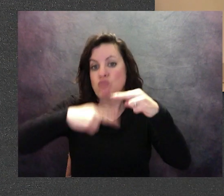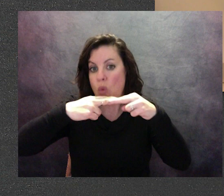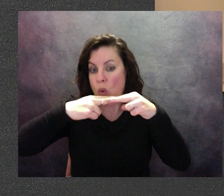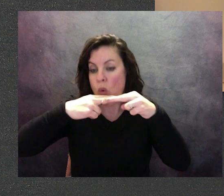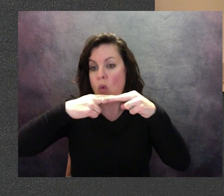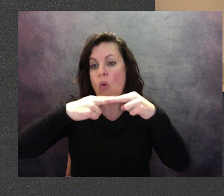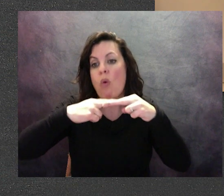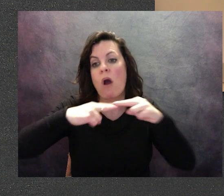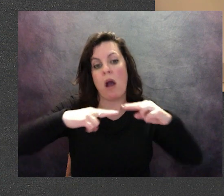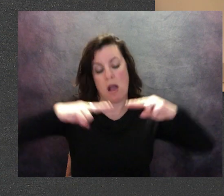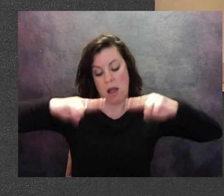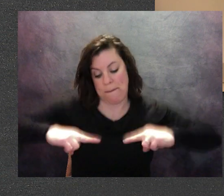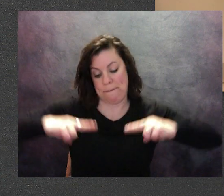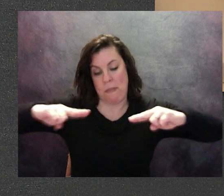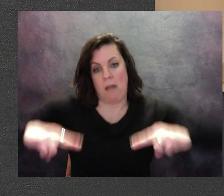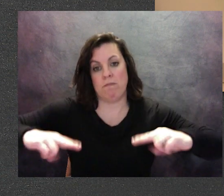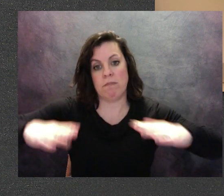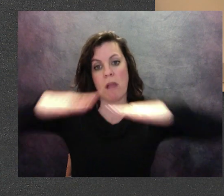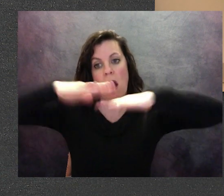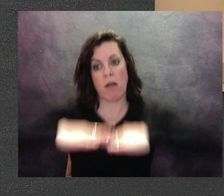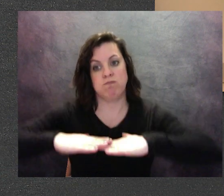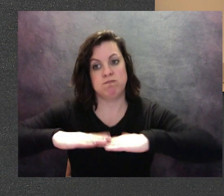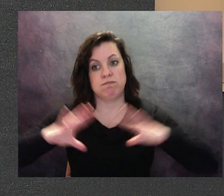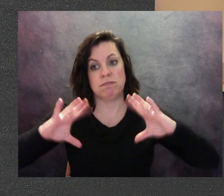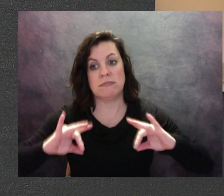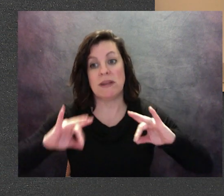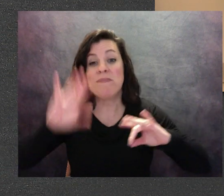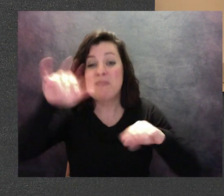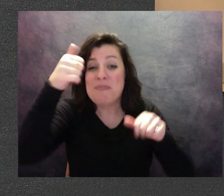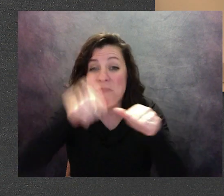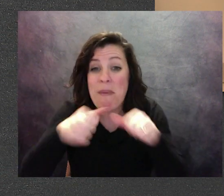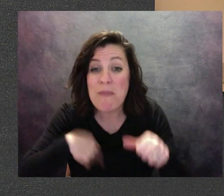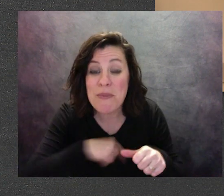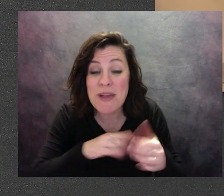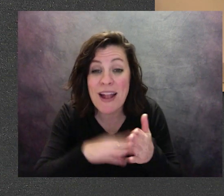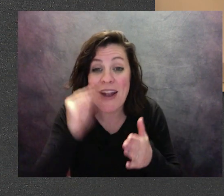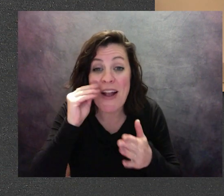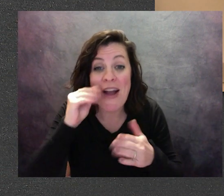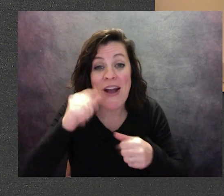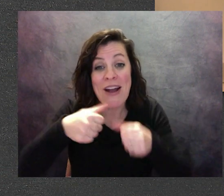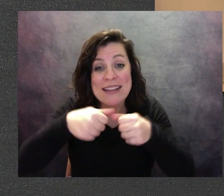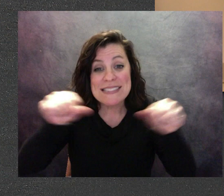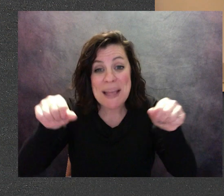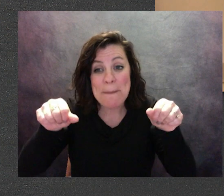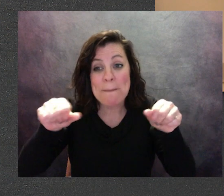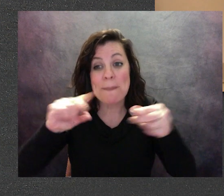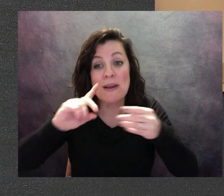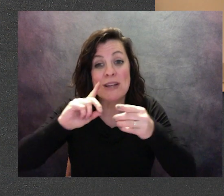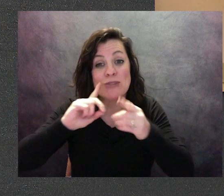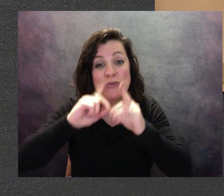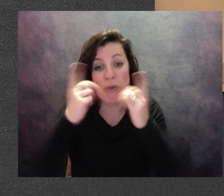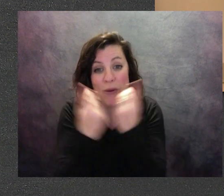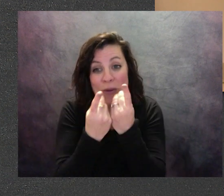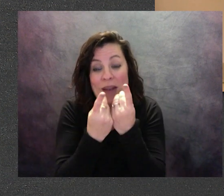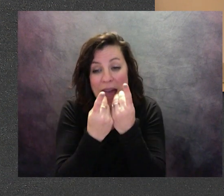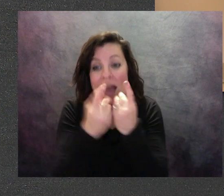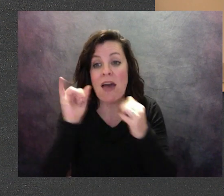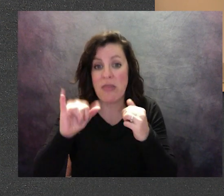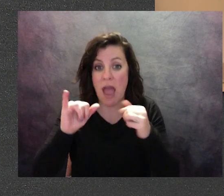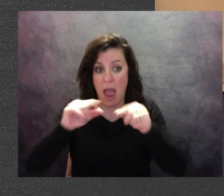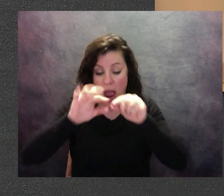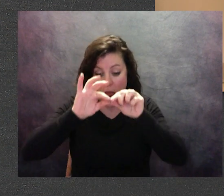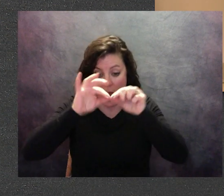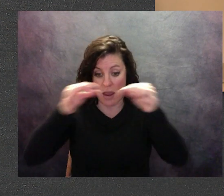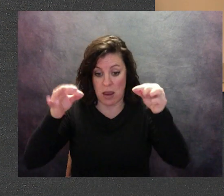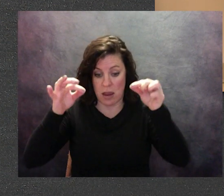I'm just going to put some little tape donuts. Did you ever make a tape donut? You fold one side and fold